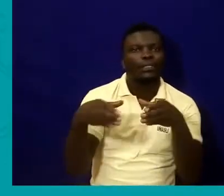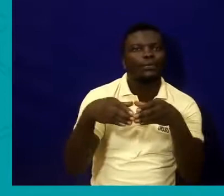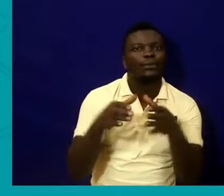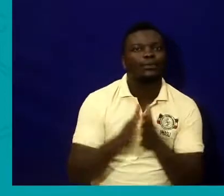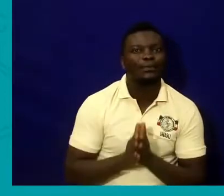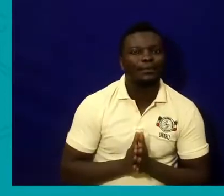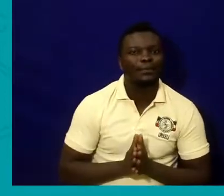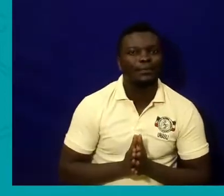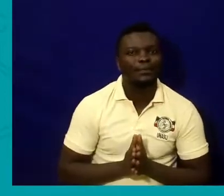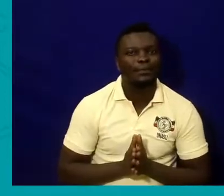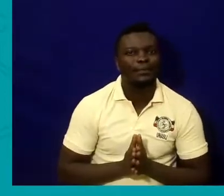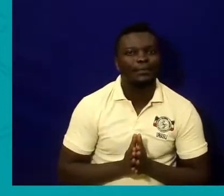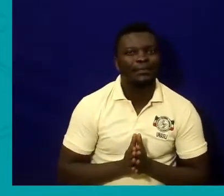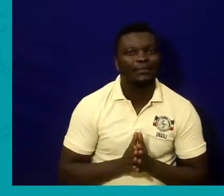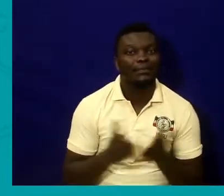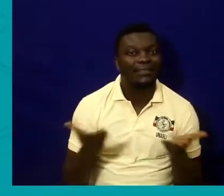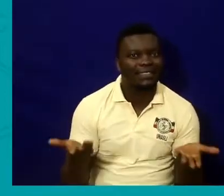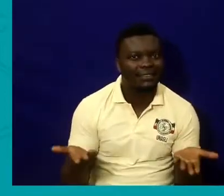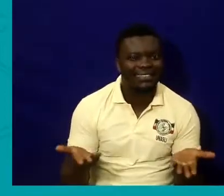Which group?